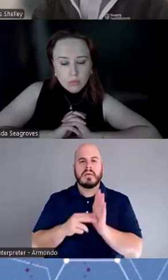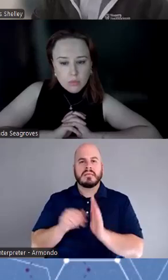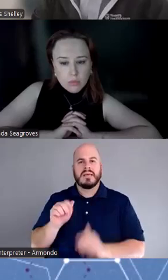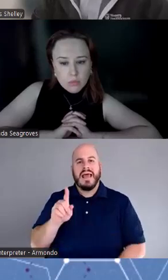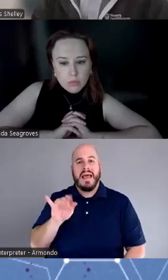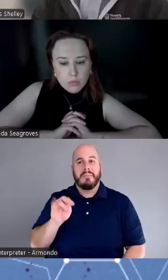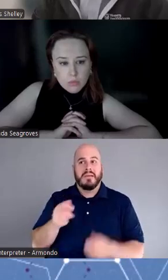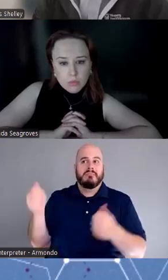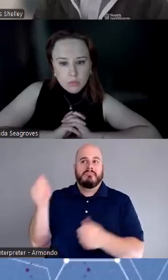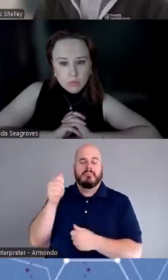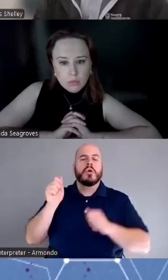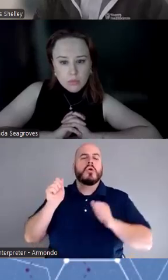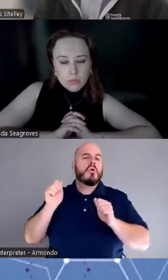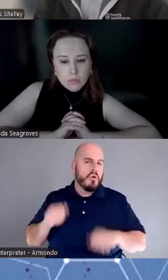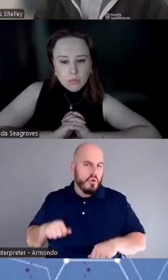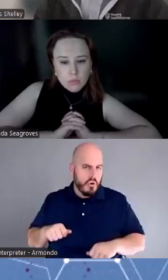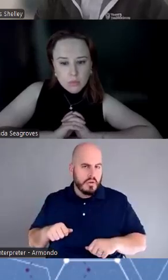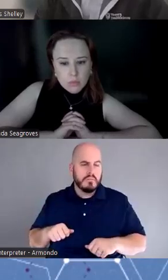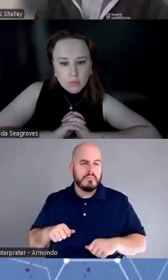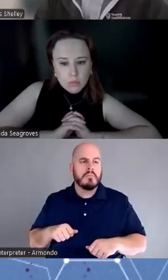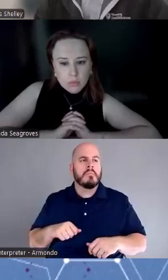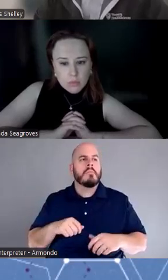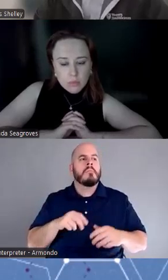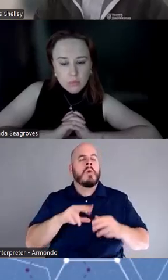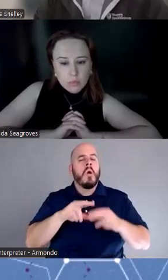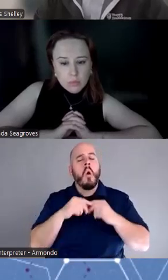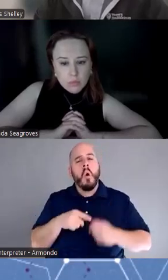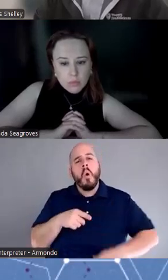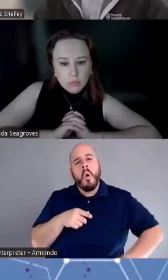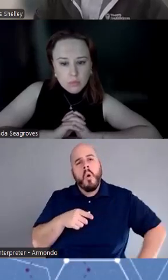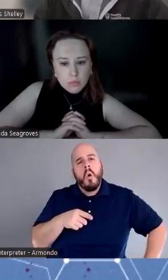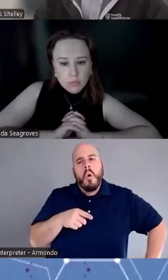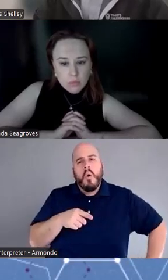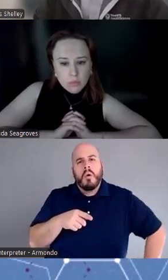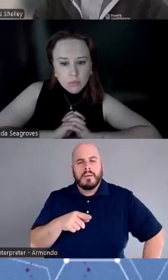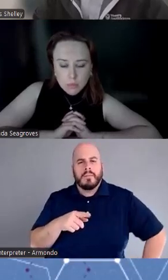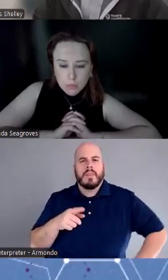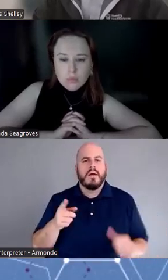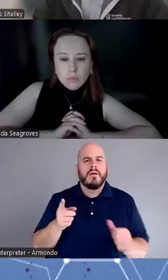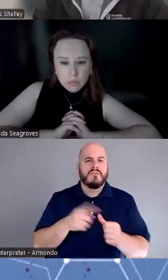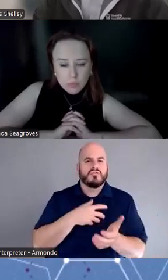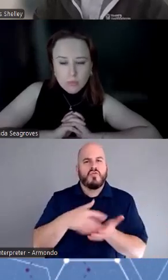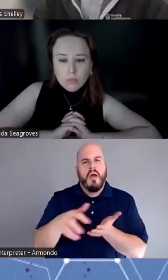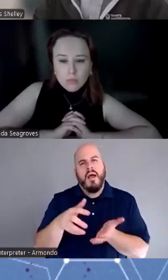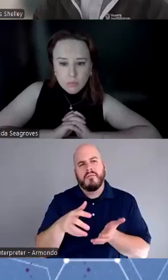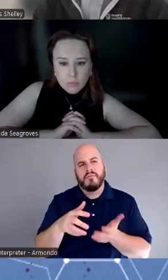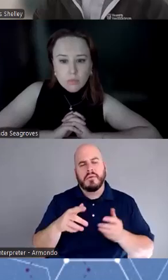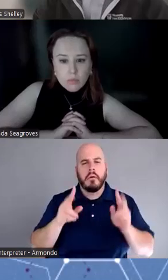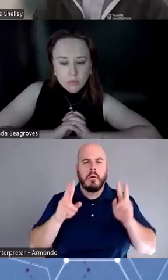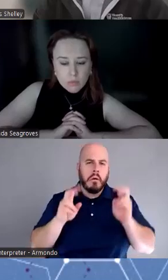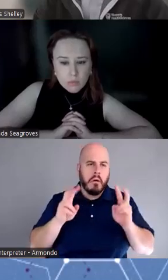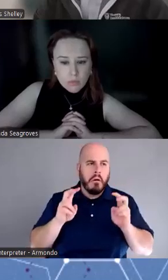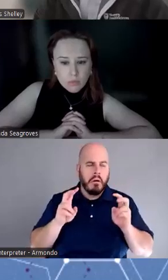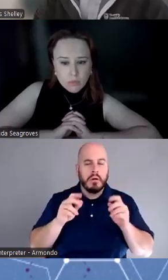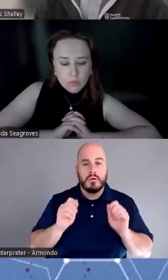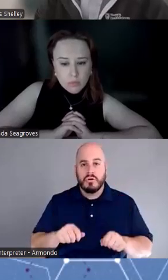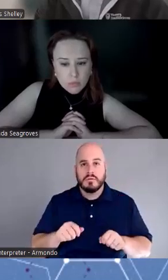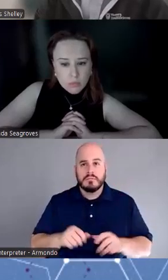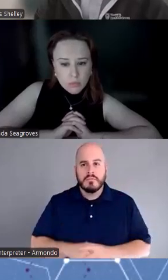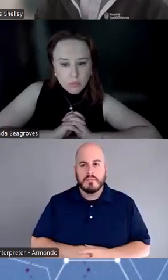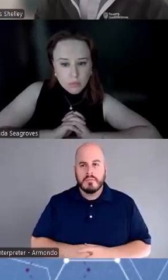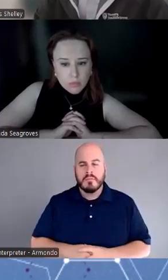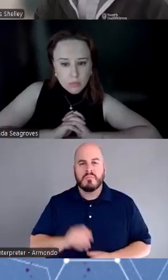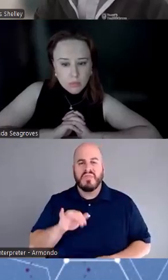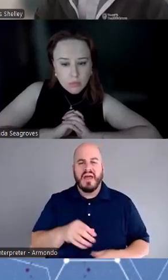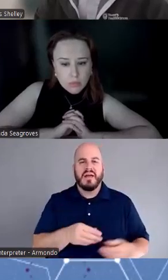either take that as they're like a first pass, first draft that could be used in other sequences, but that feed